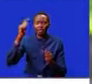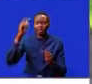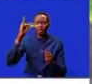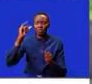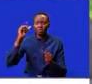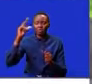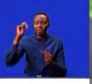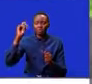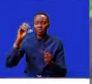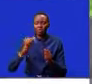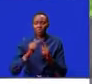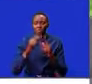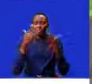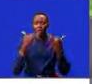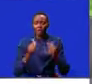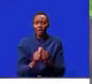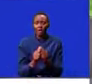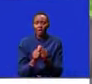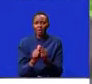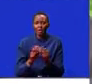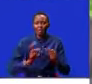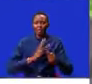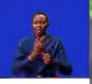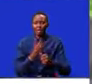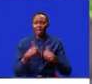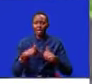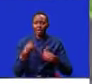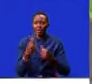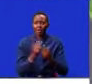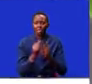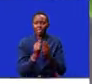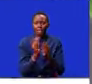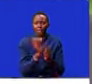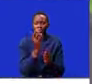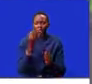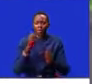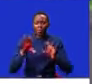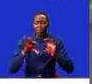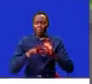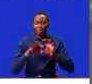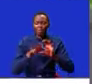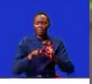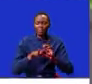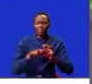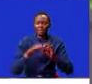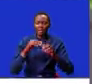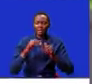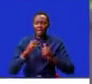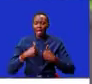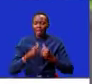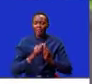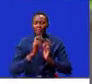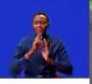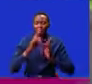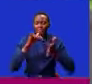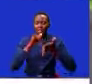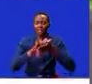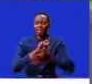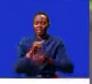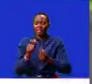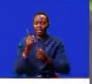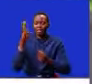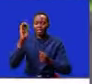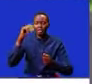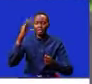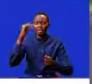now, we have only 10% of our members have reported that their deductions